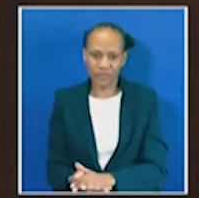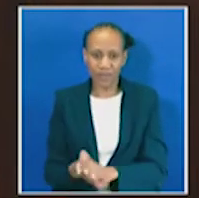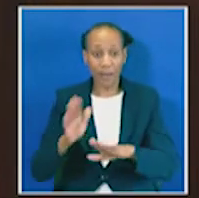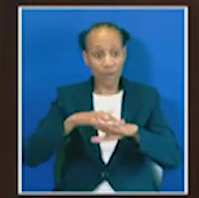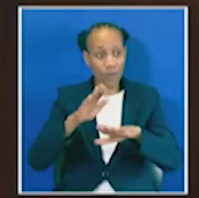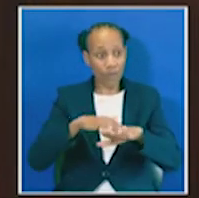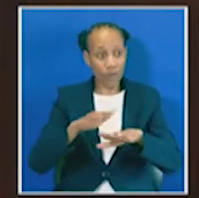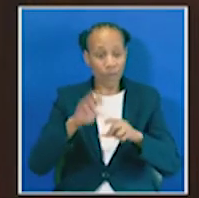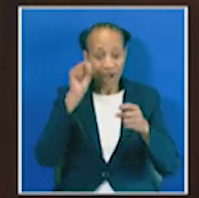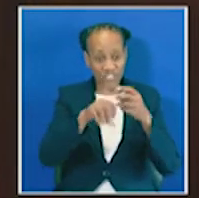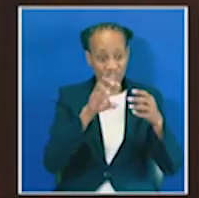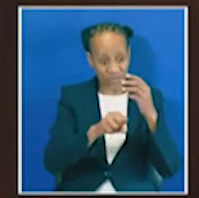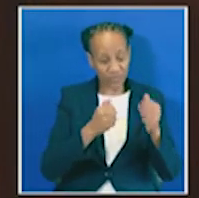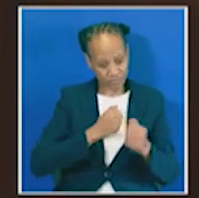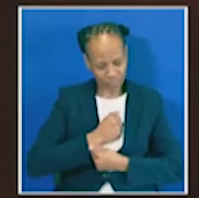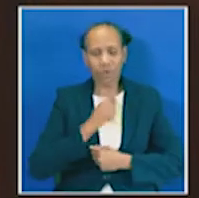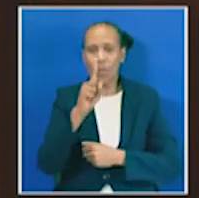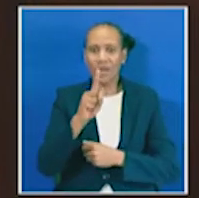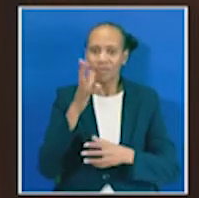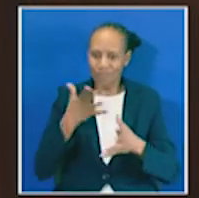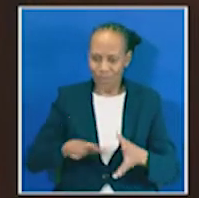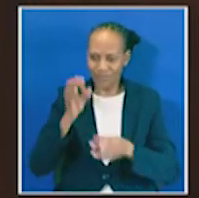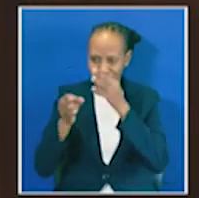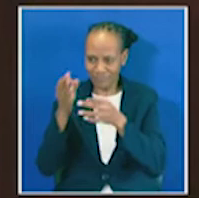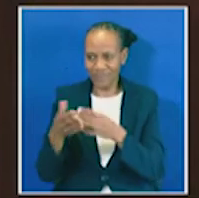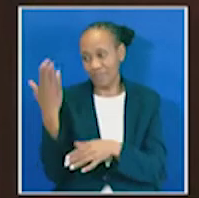our achievements in the past 20 years.